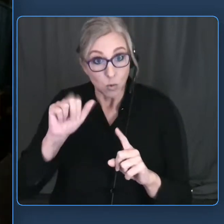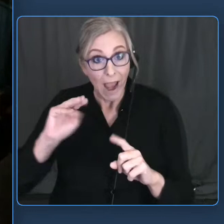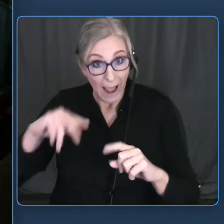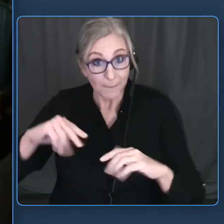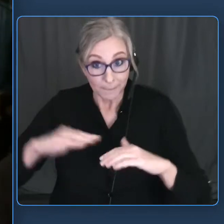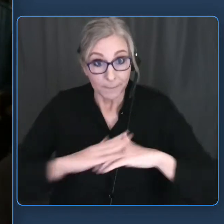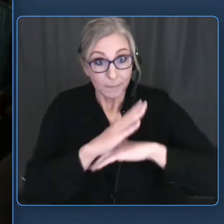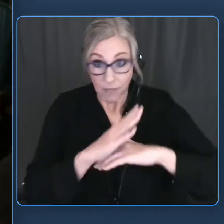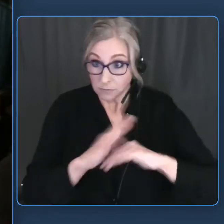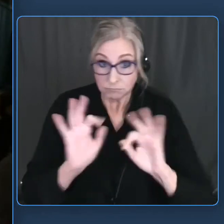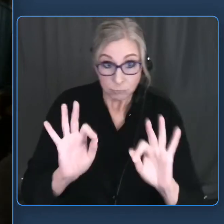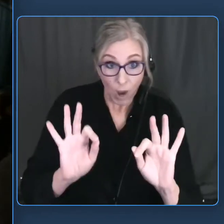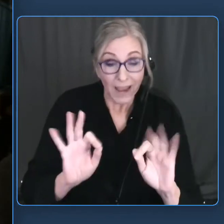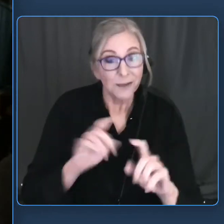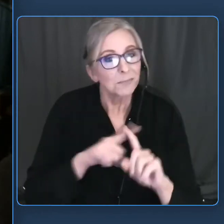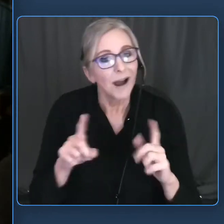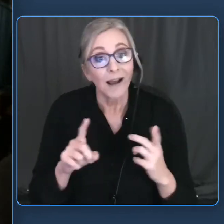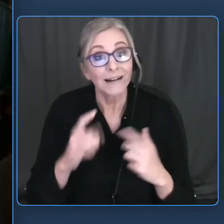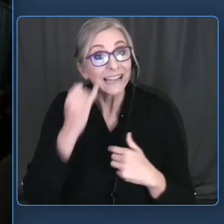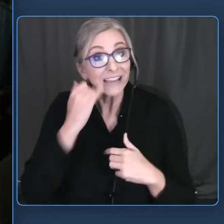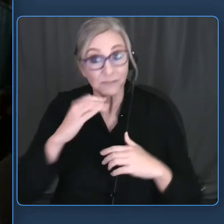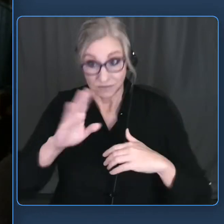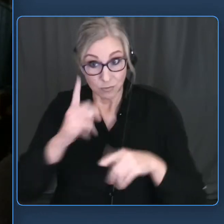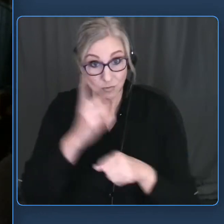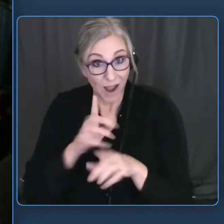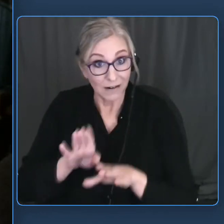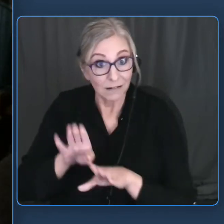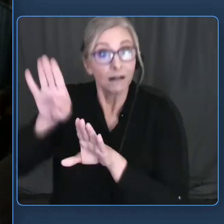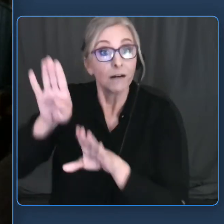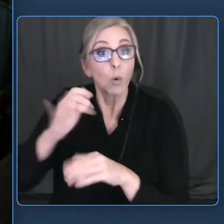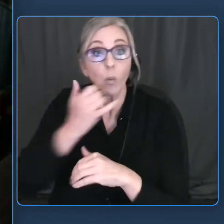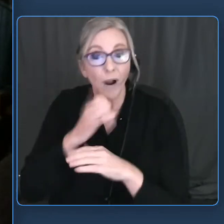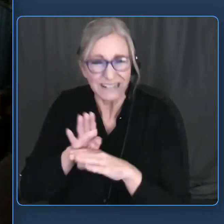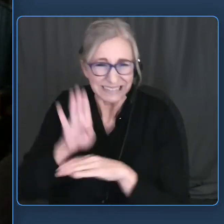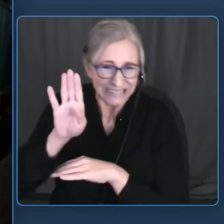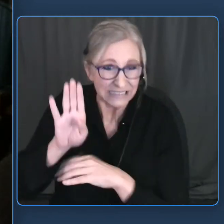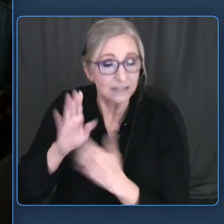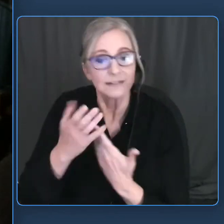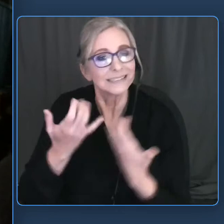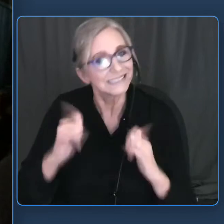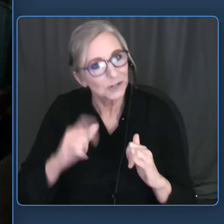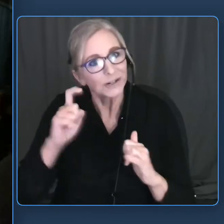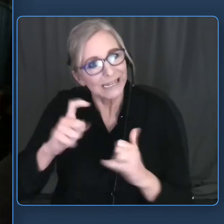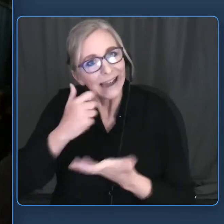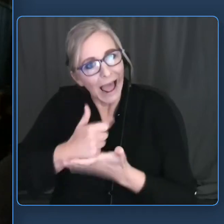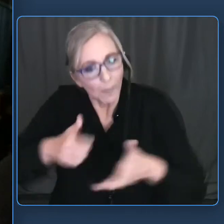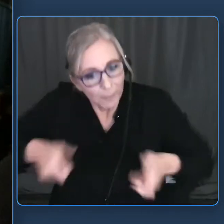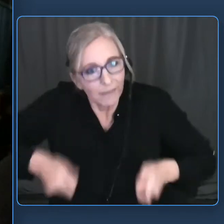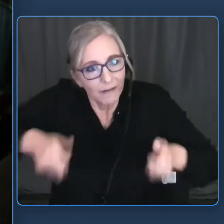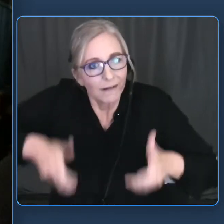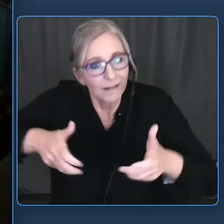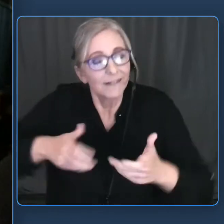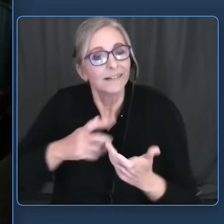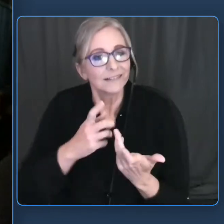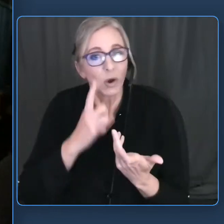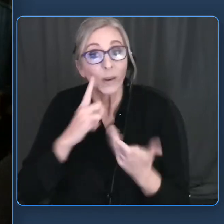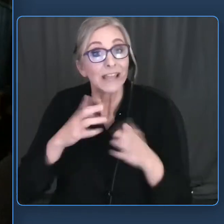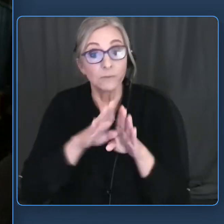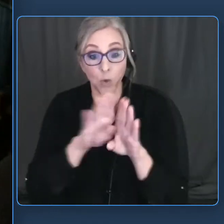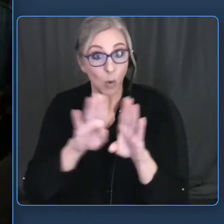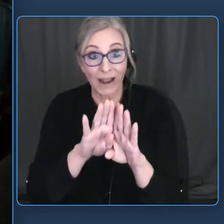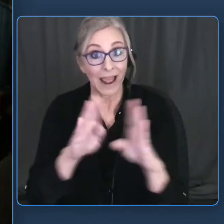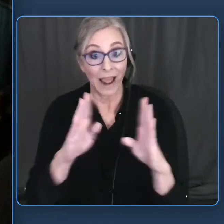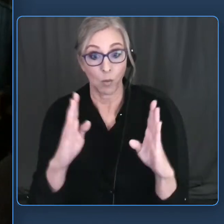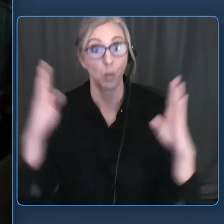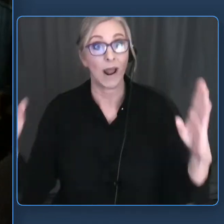ramp, that's one great piece, but if the elevation of the ramp is wrong, you're still going to need assistance. Or, if the doorways aren't